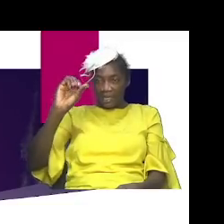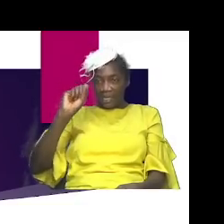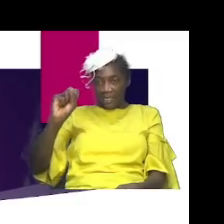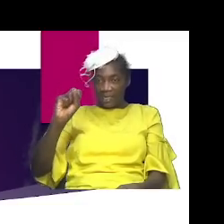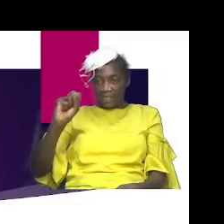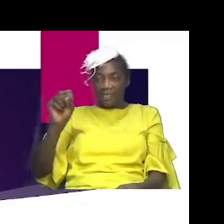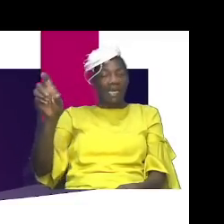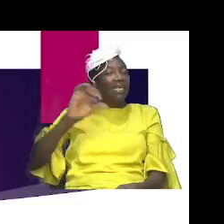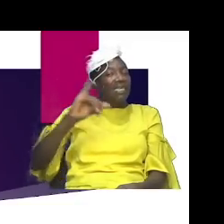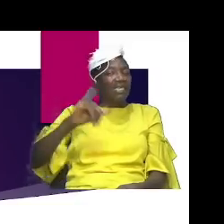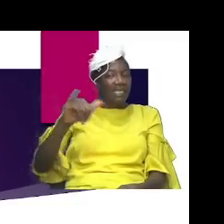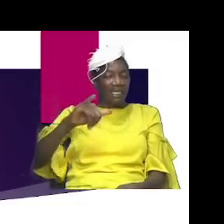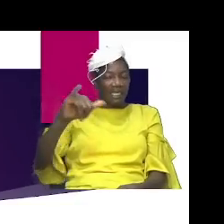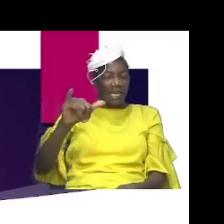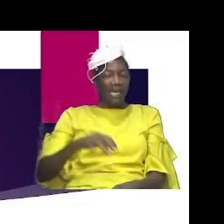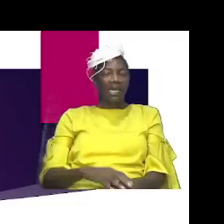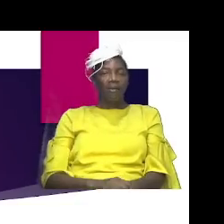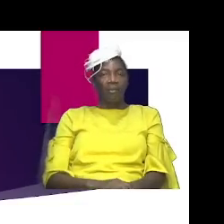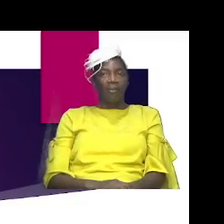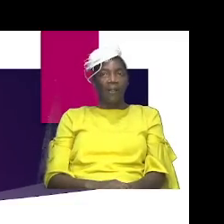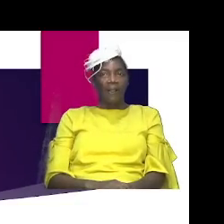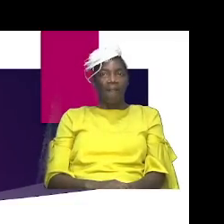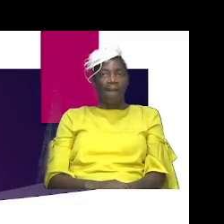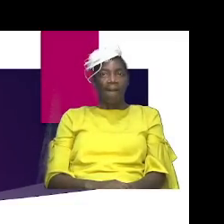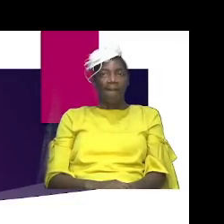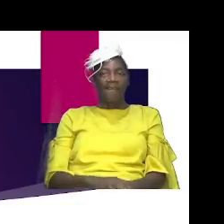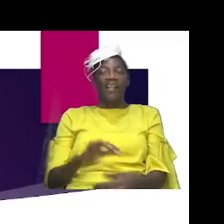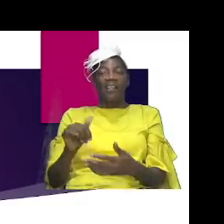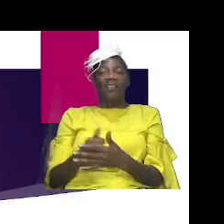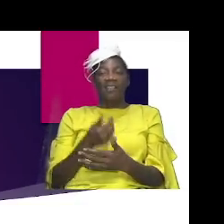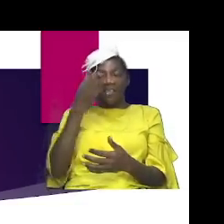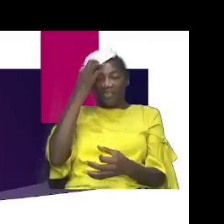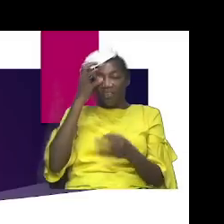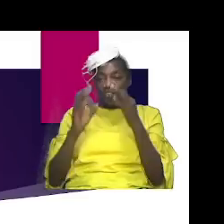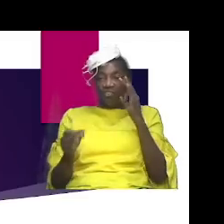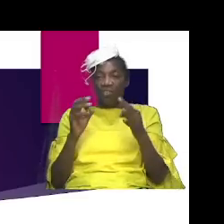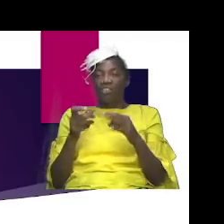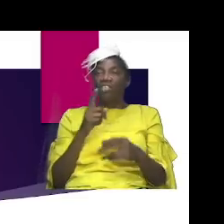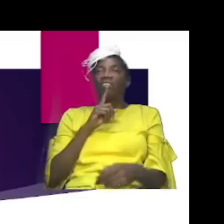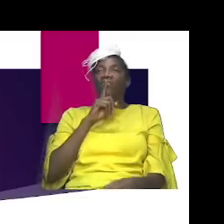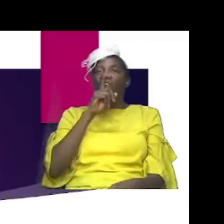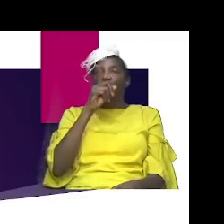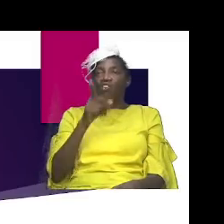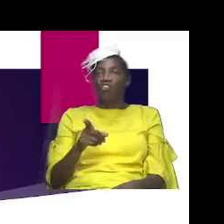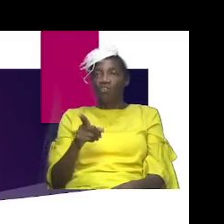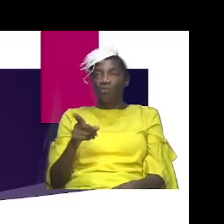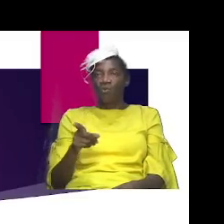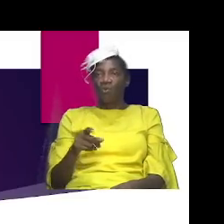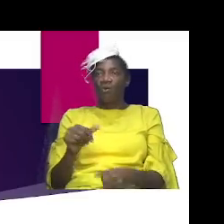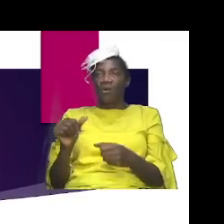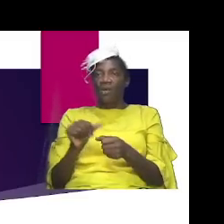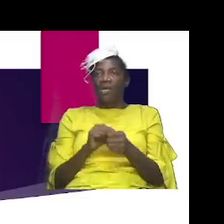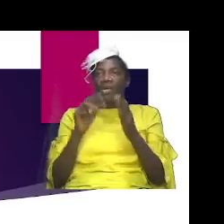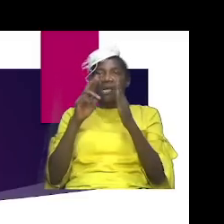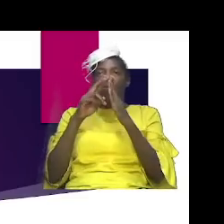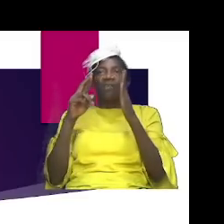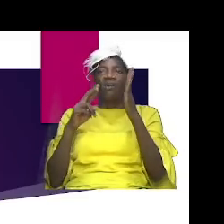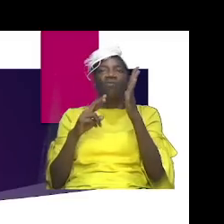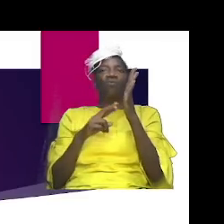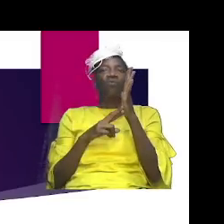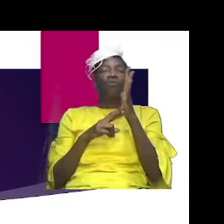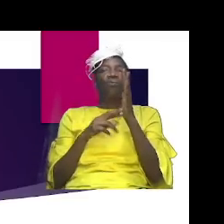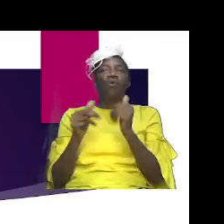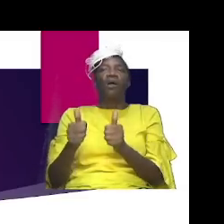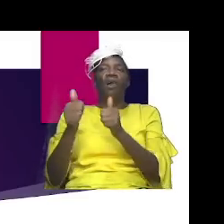receive. Now, these judges also make sure that every rule of the contest was